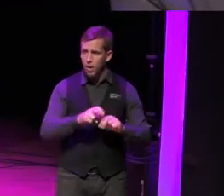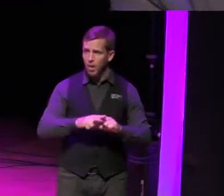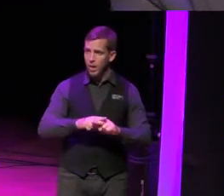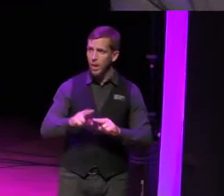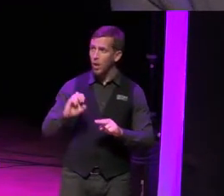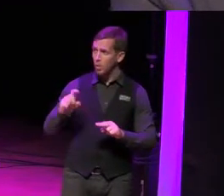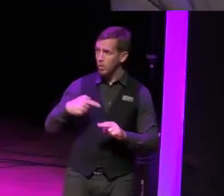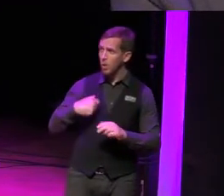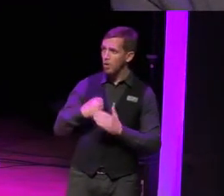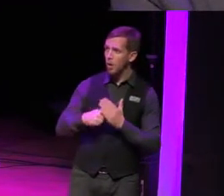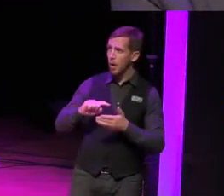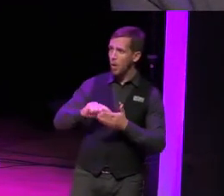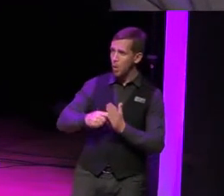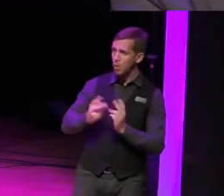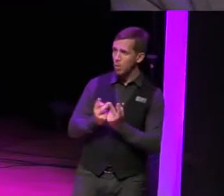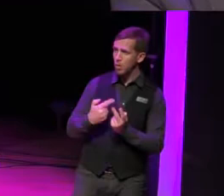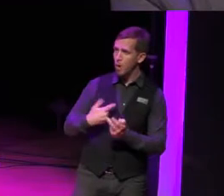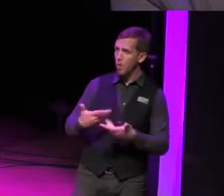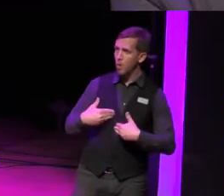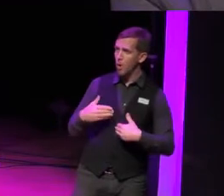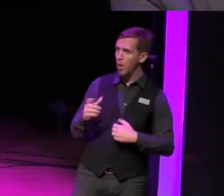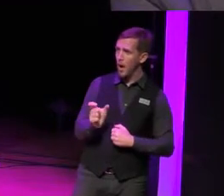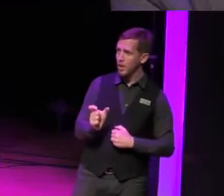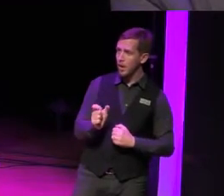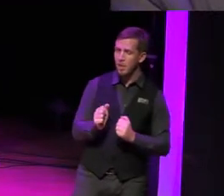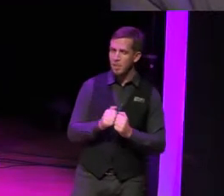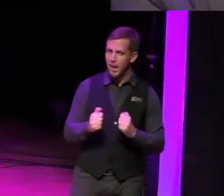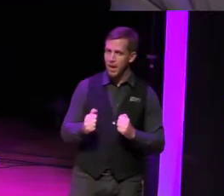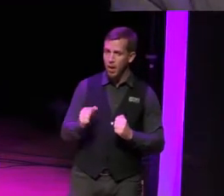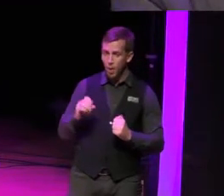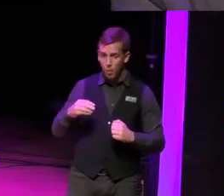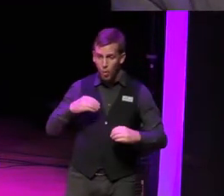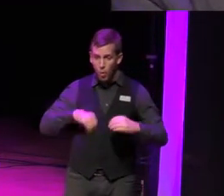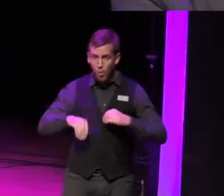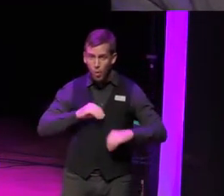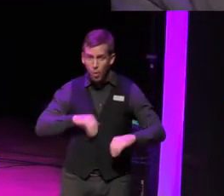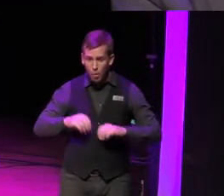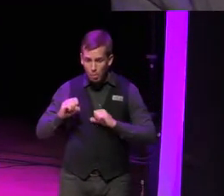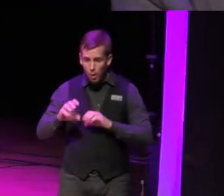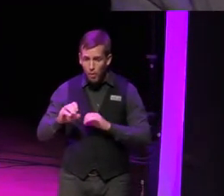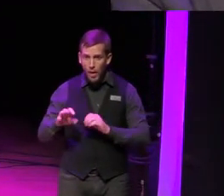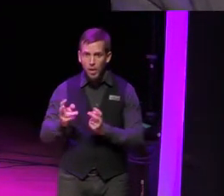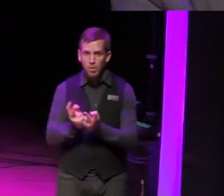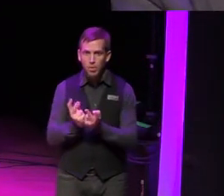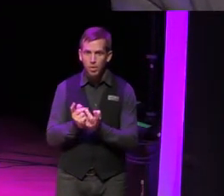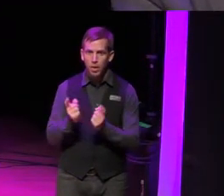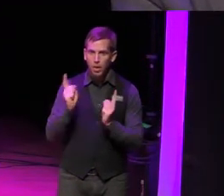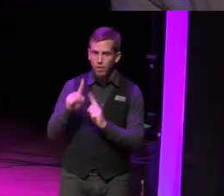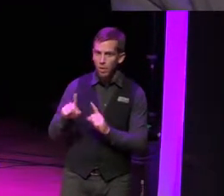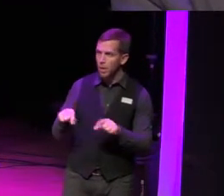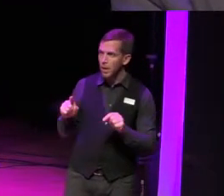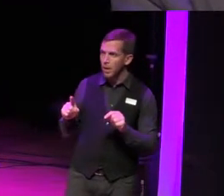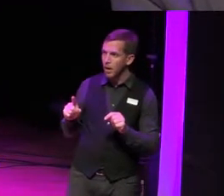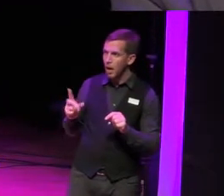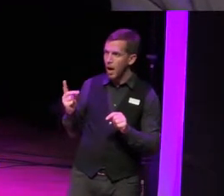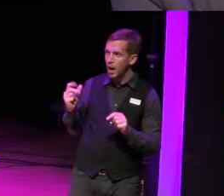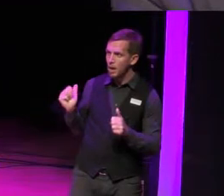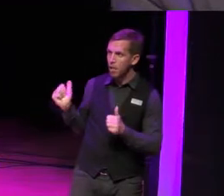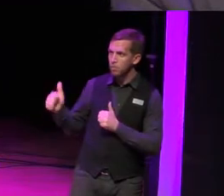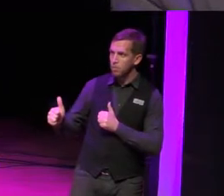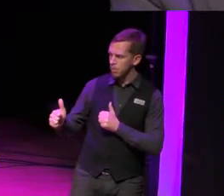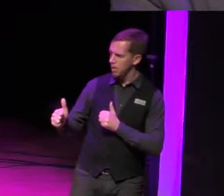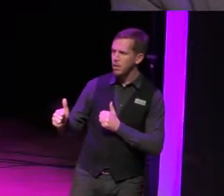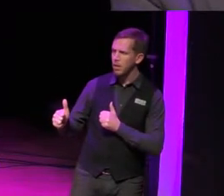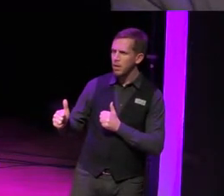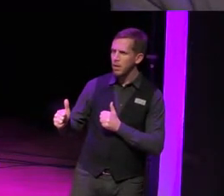due. But in a corrupt situation, you find that people are hard workers end up being frustrated,